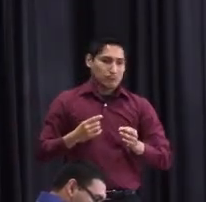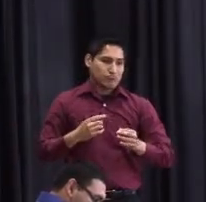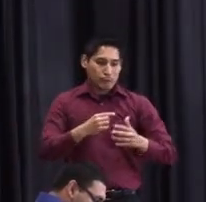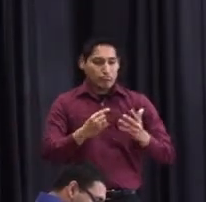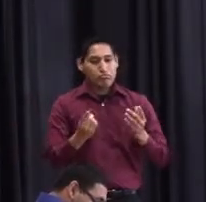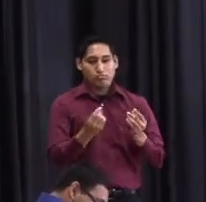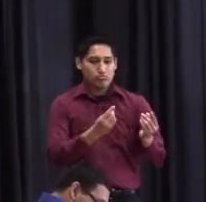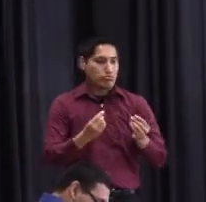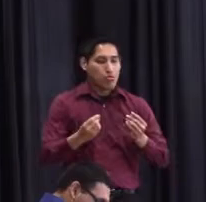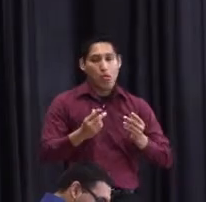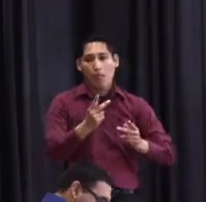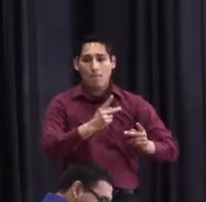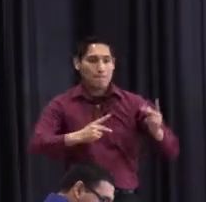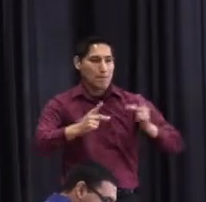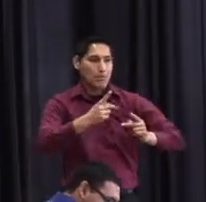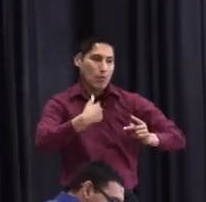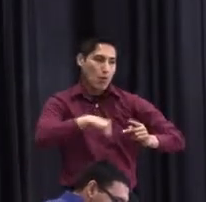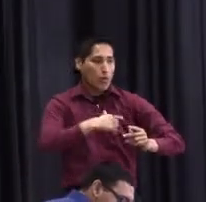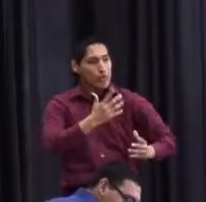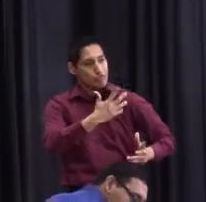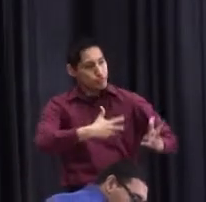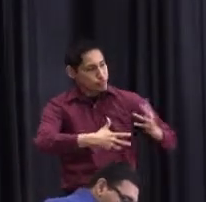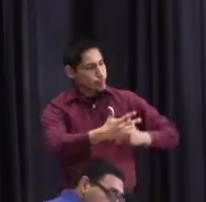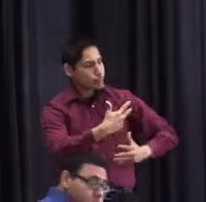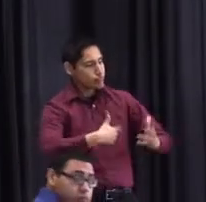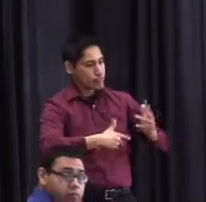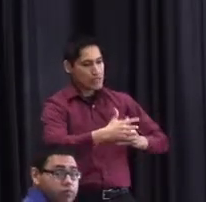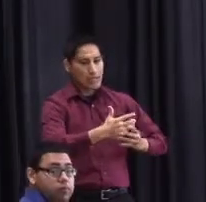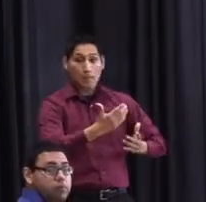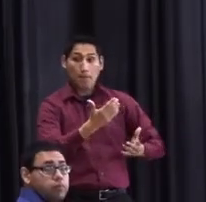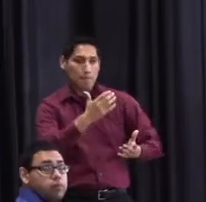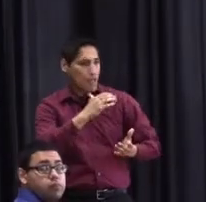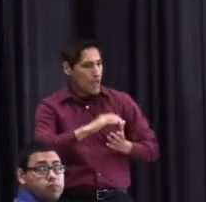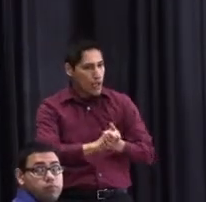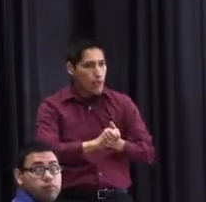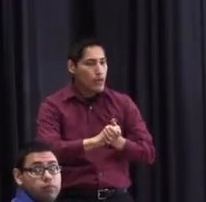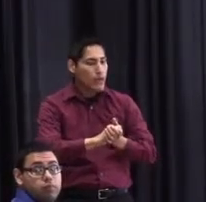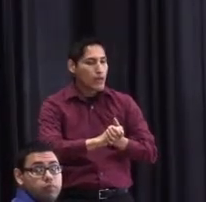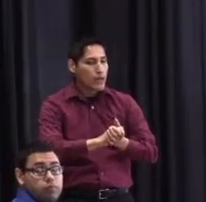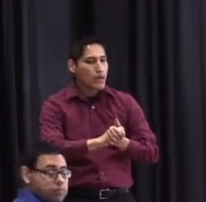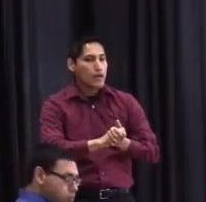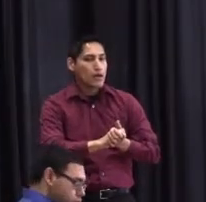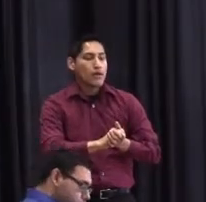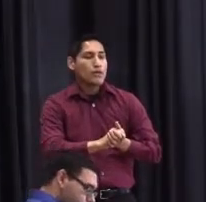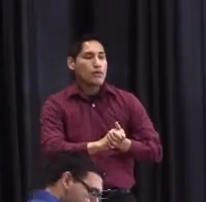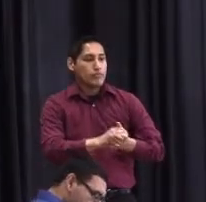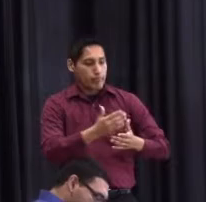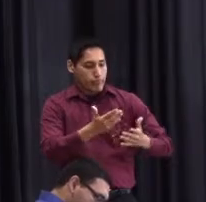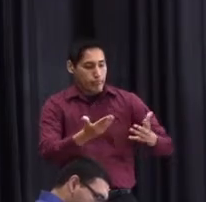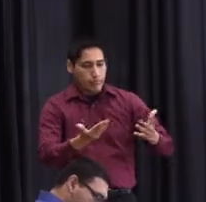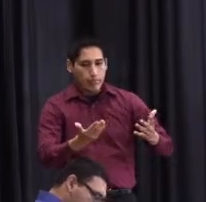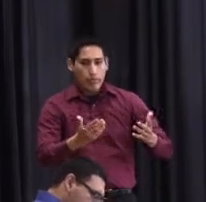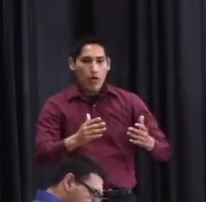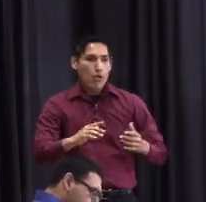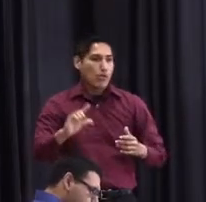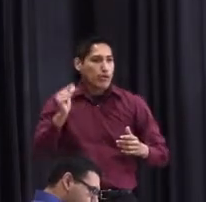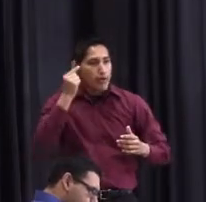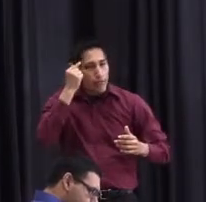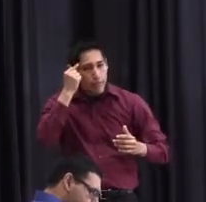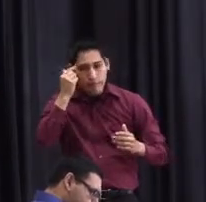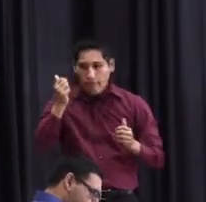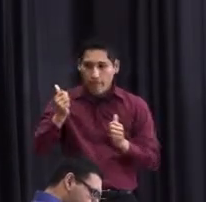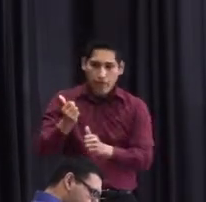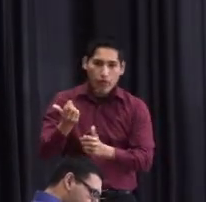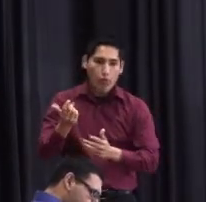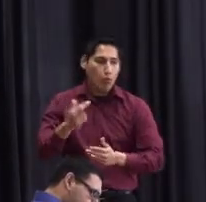the people who we affiliate with, marry, our political affiliations, our